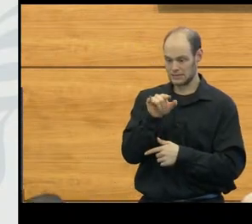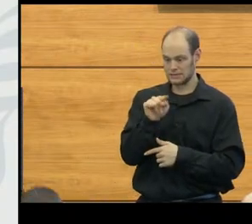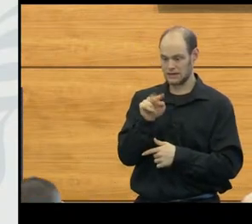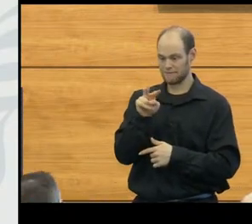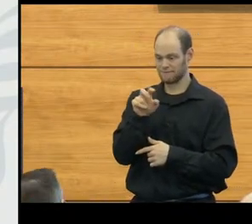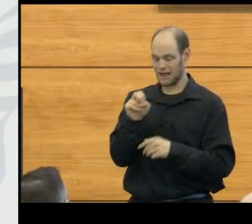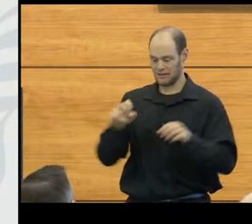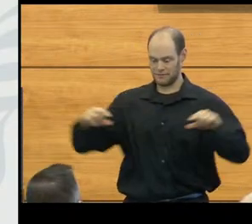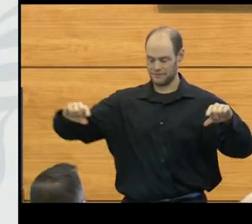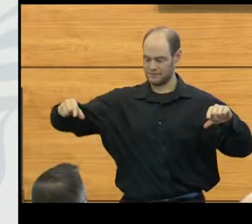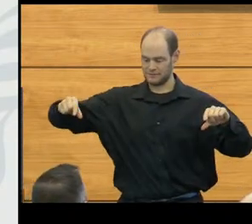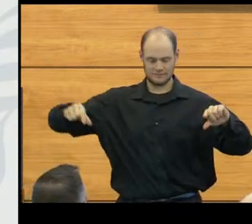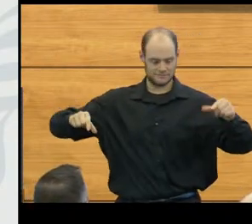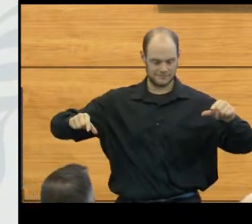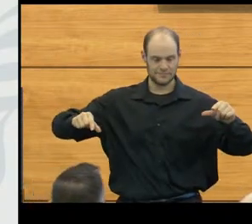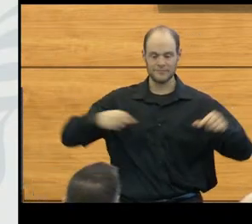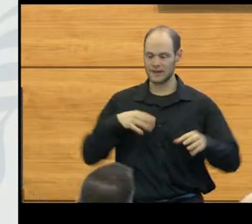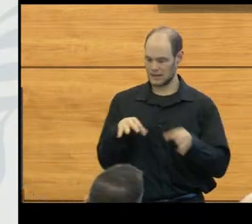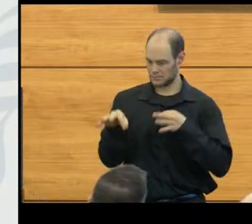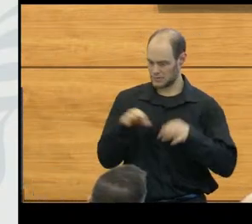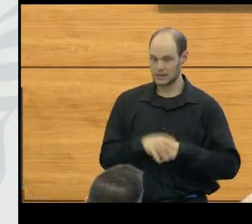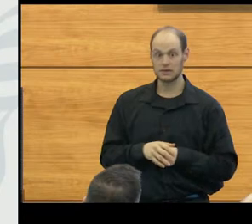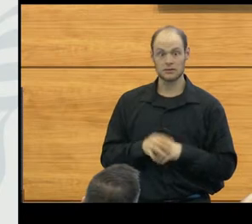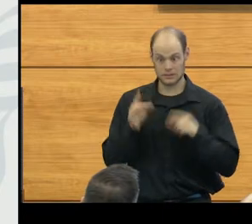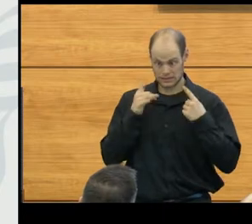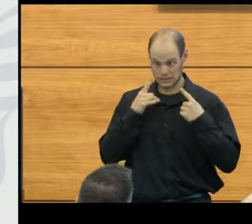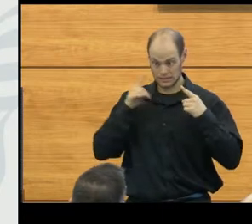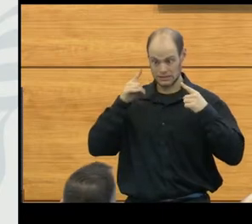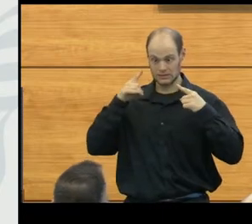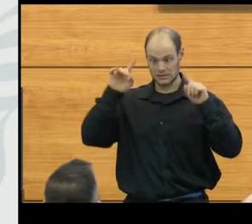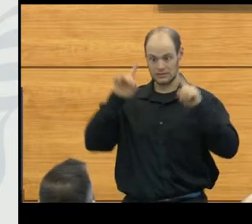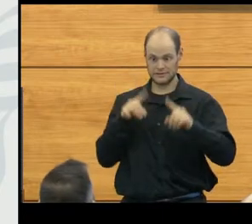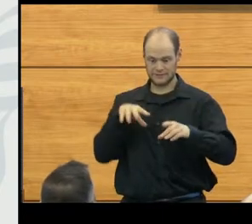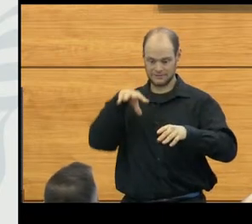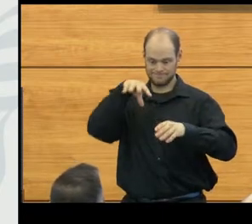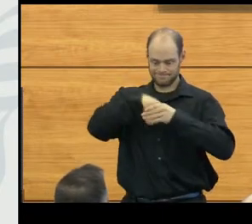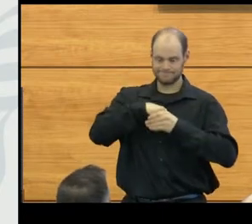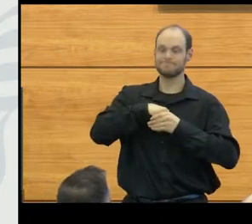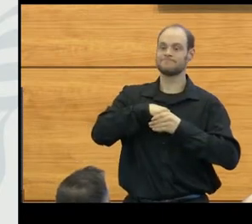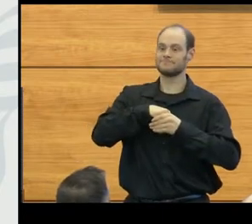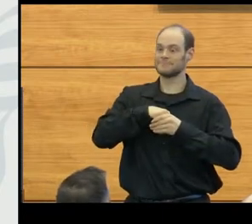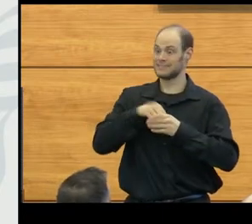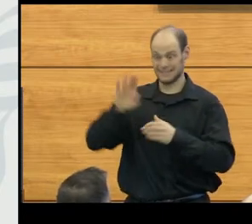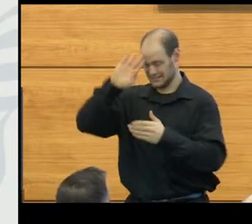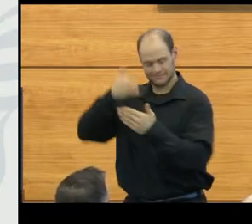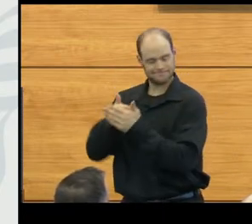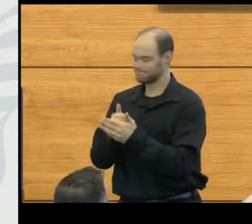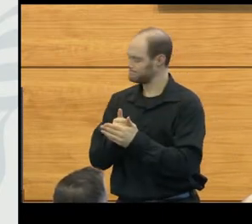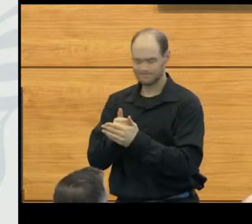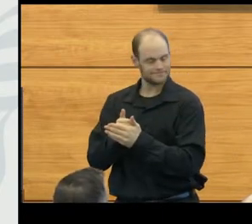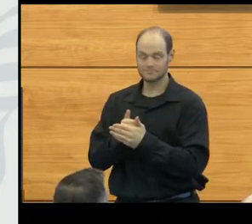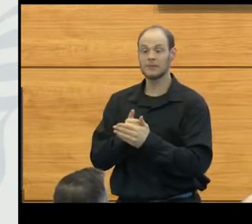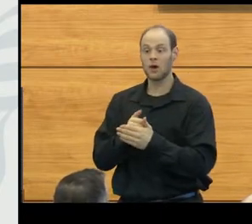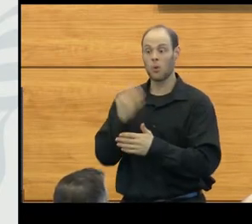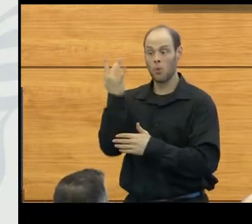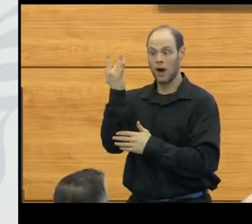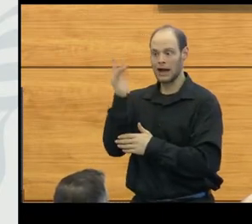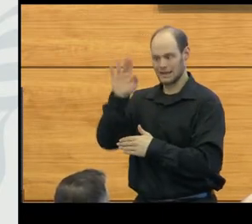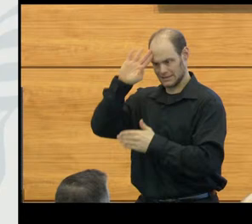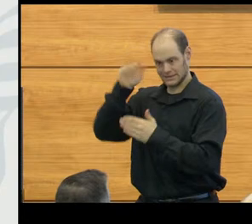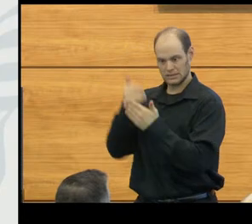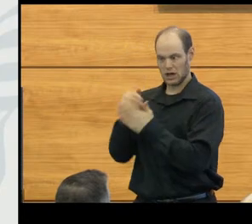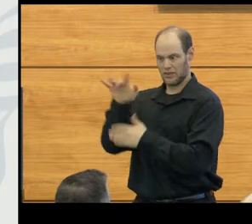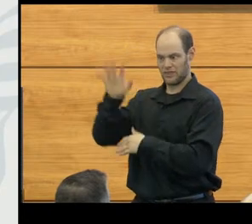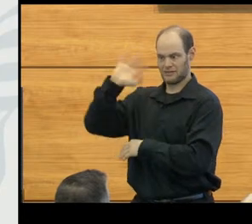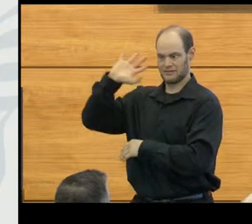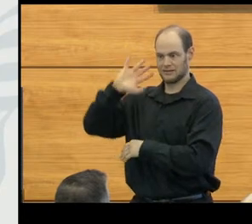on either side, as I described. It was successfully installed initially, not in his son, and that was because his son at the